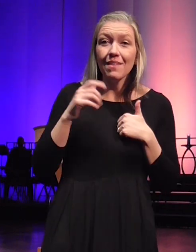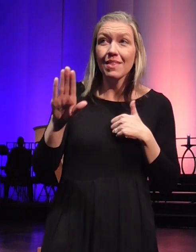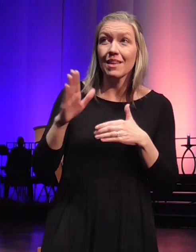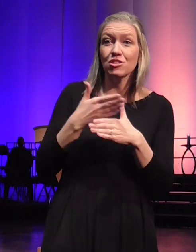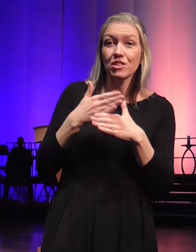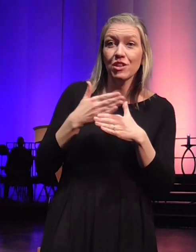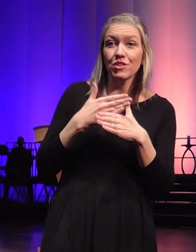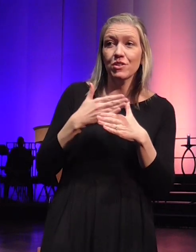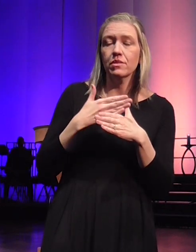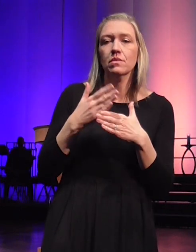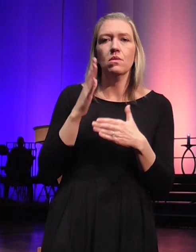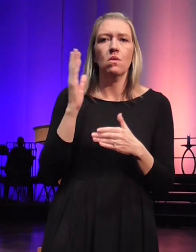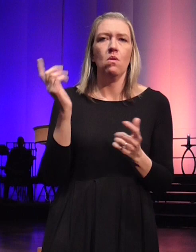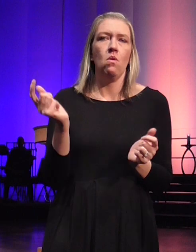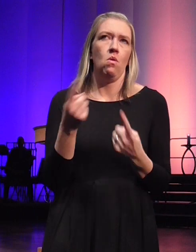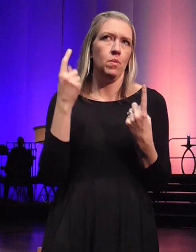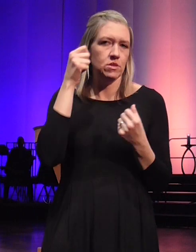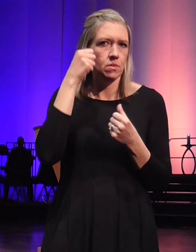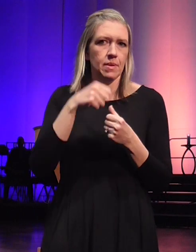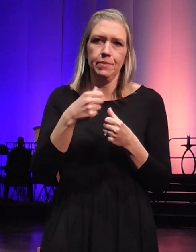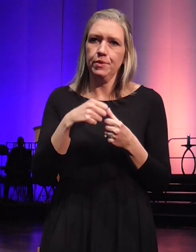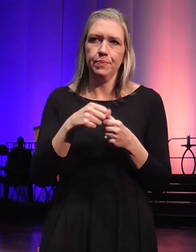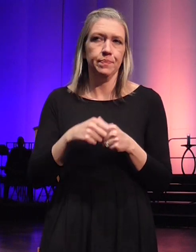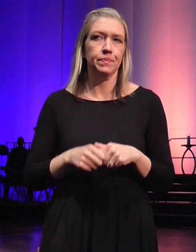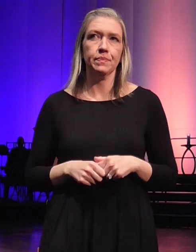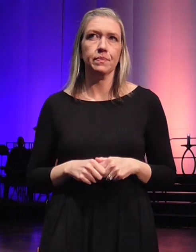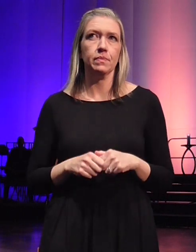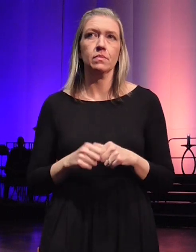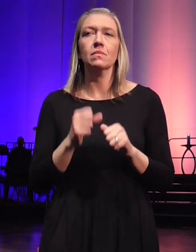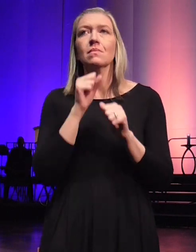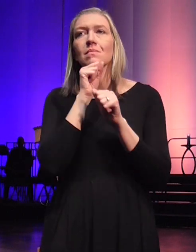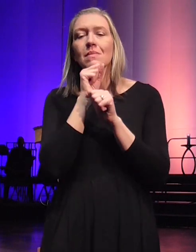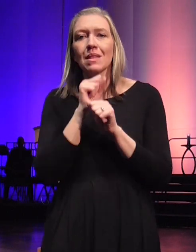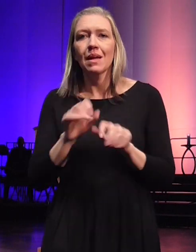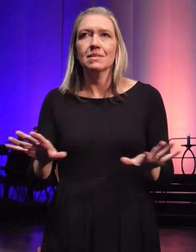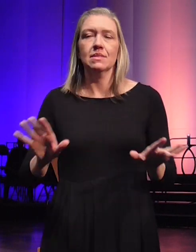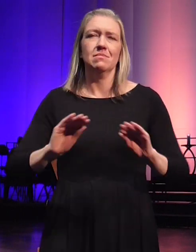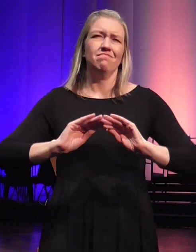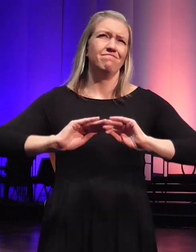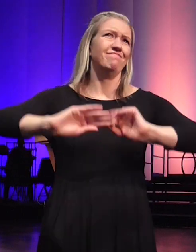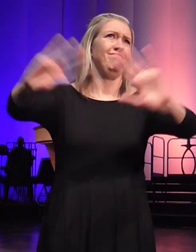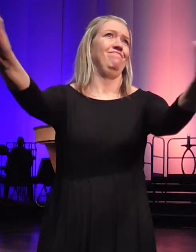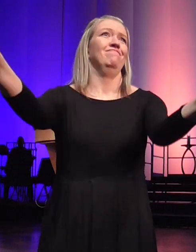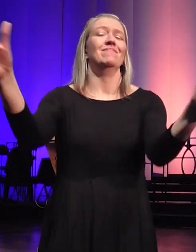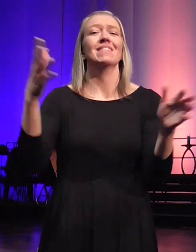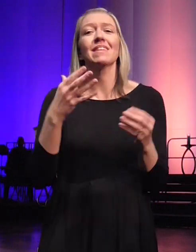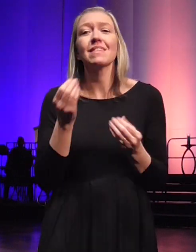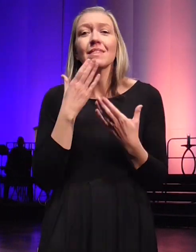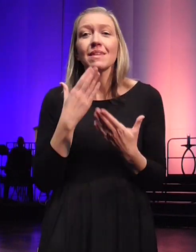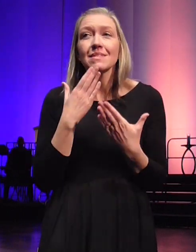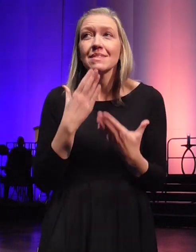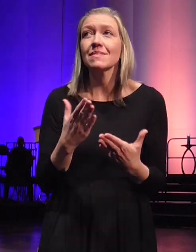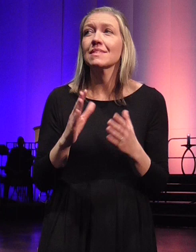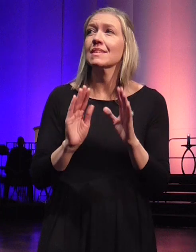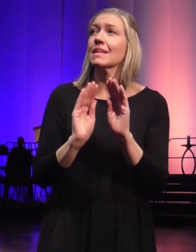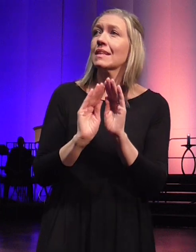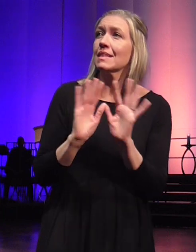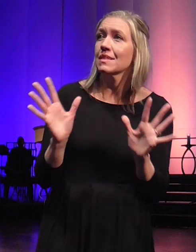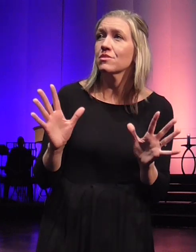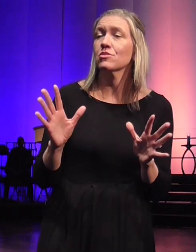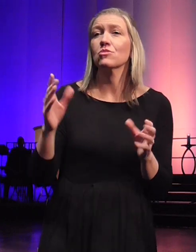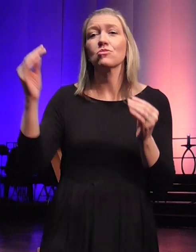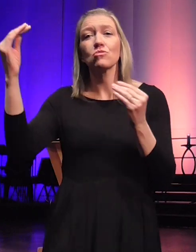always be remembered. So with blessings abound and thanksgiving being the clarity and the